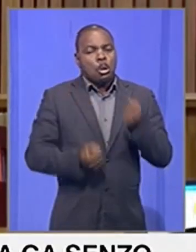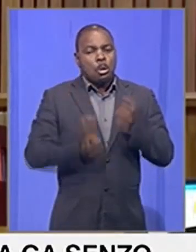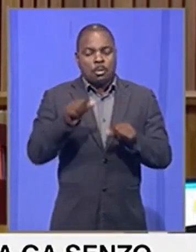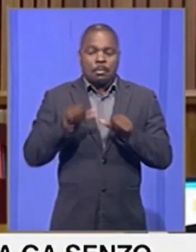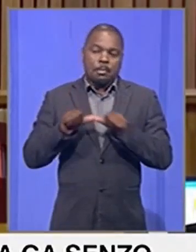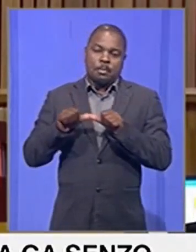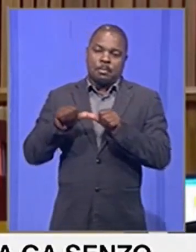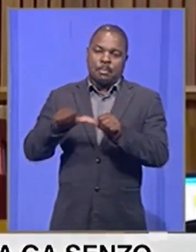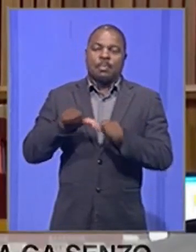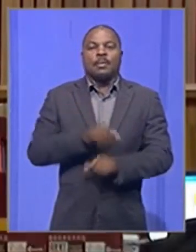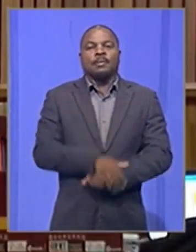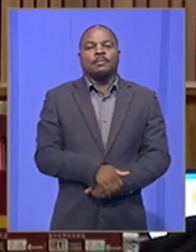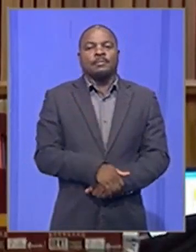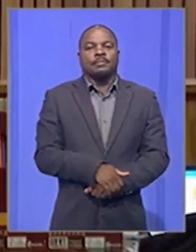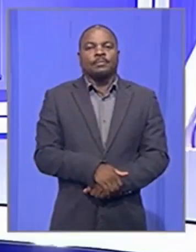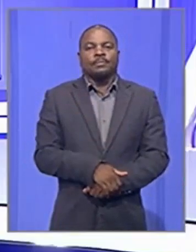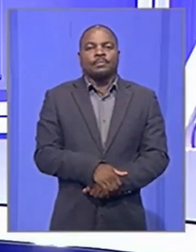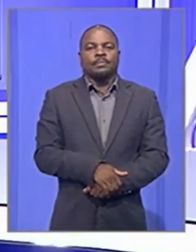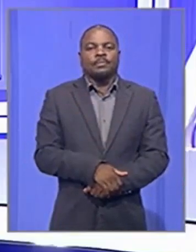tswelela.